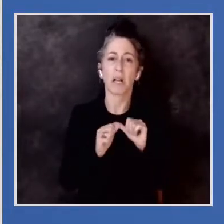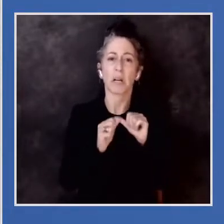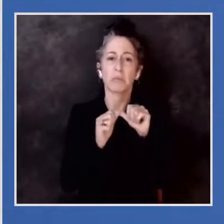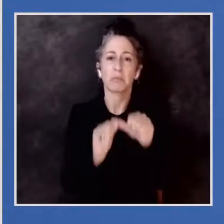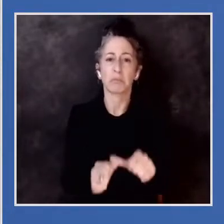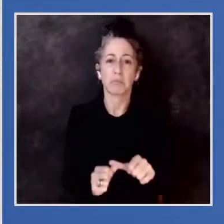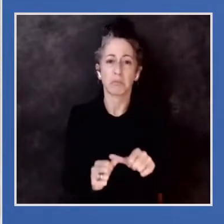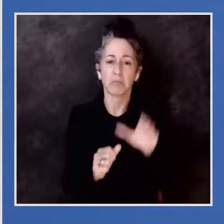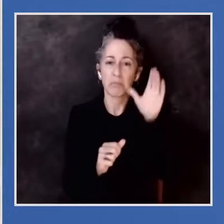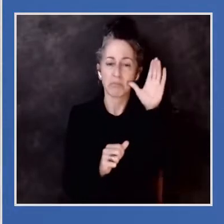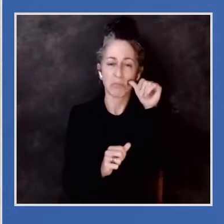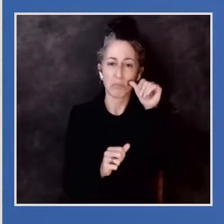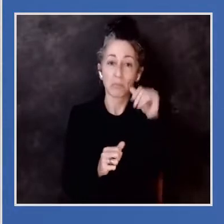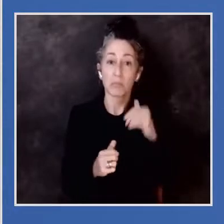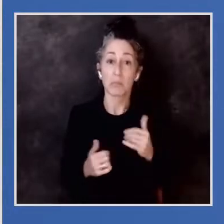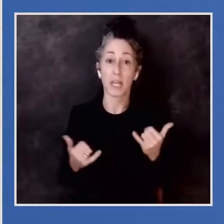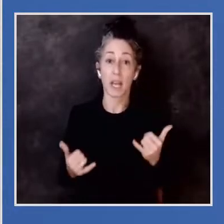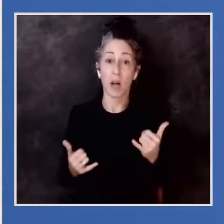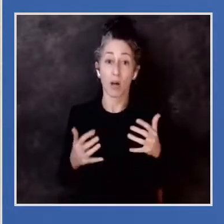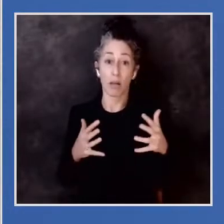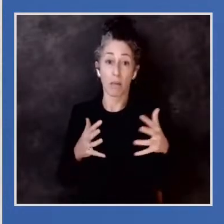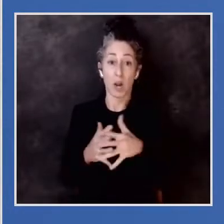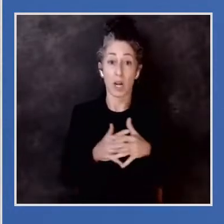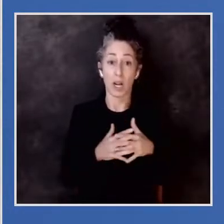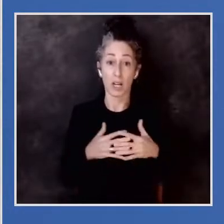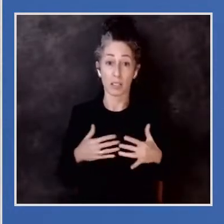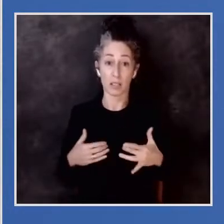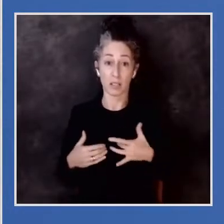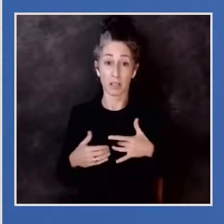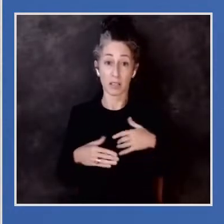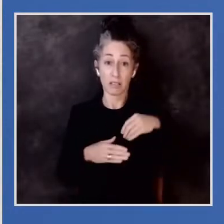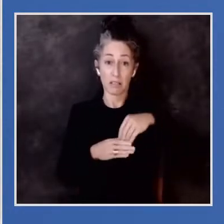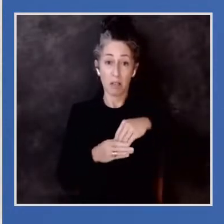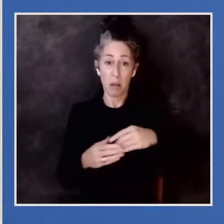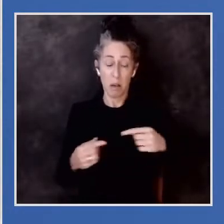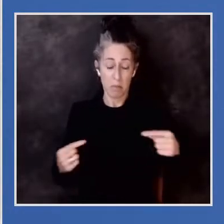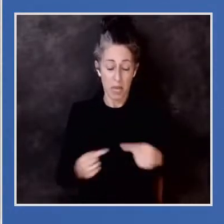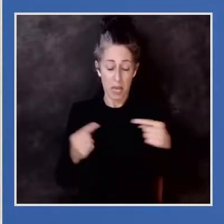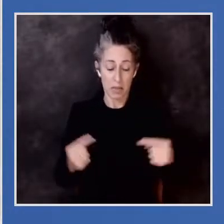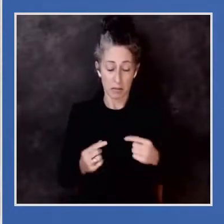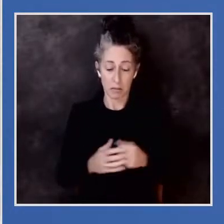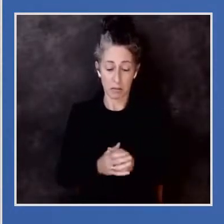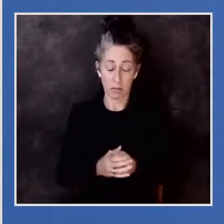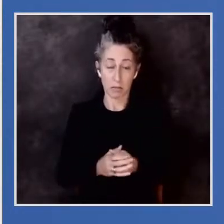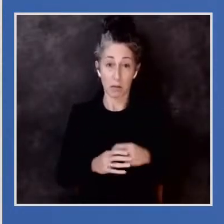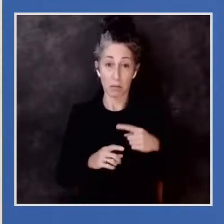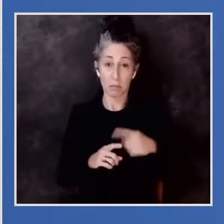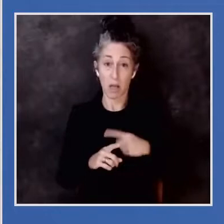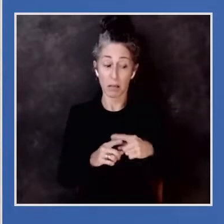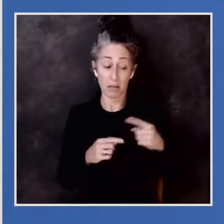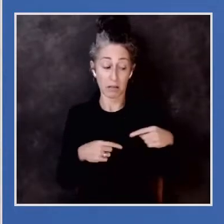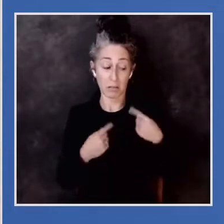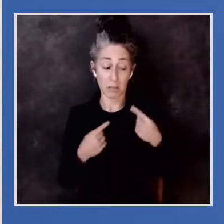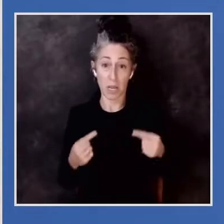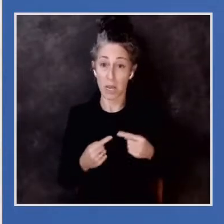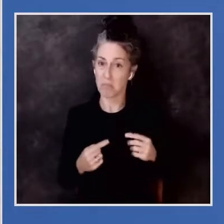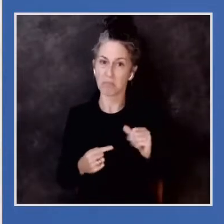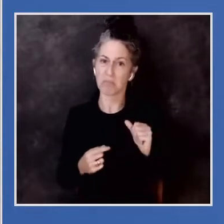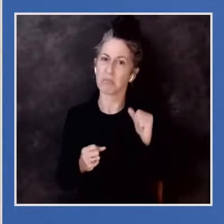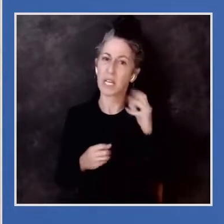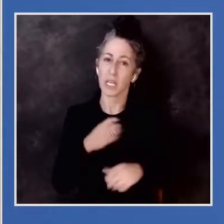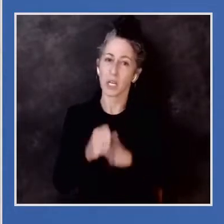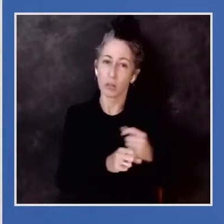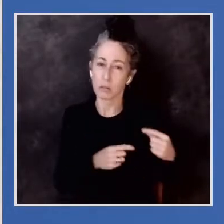striking at the heart of our country goes back months, not months, but years. Our politics has for too